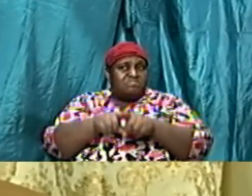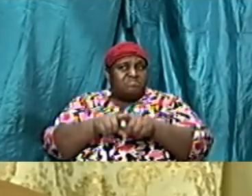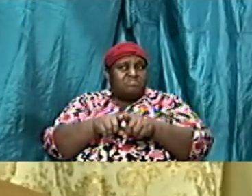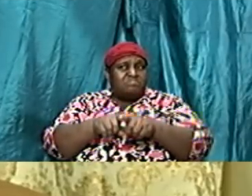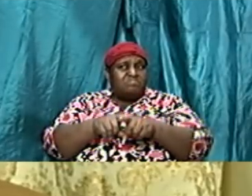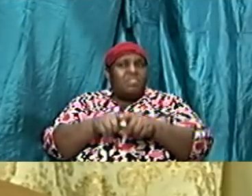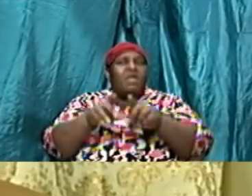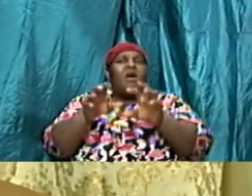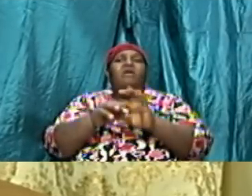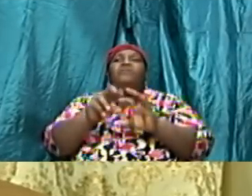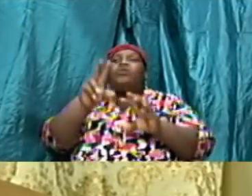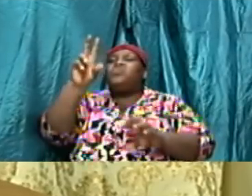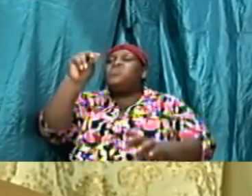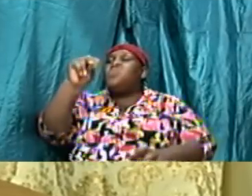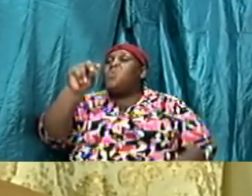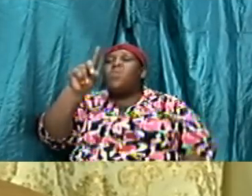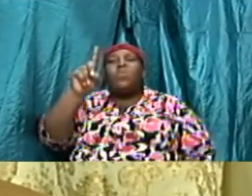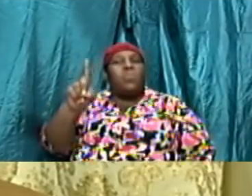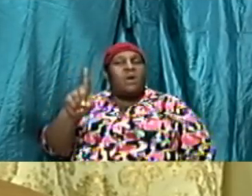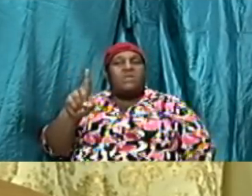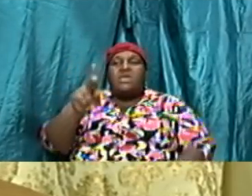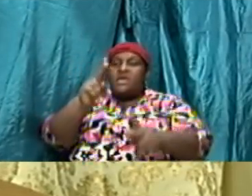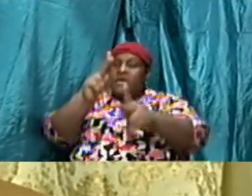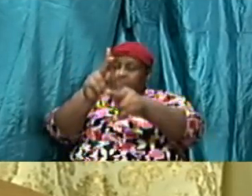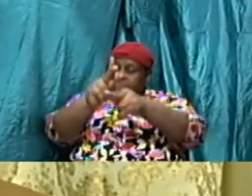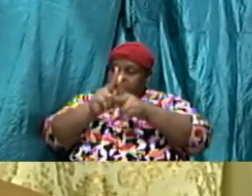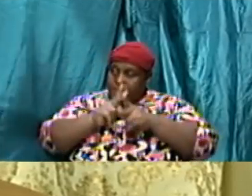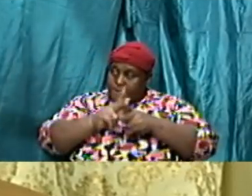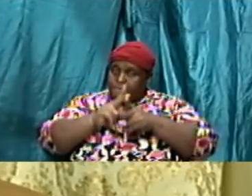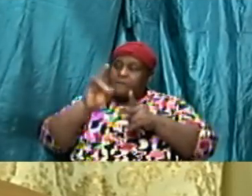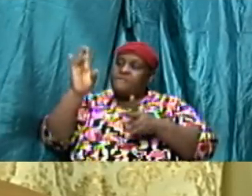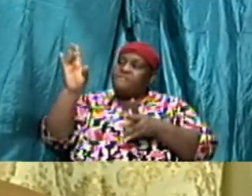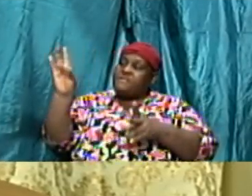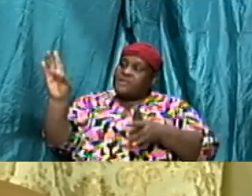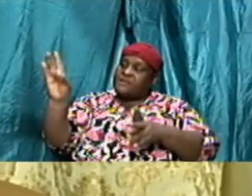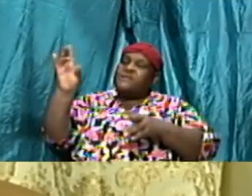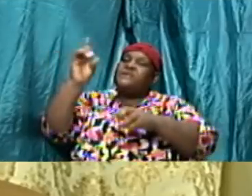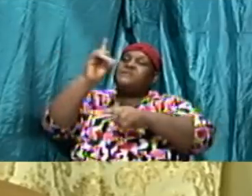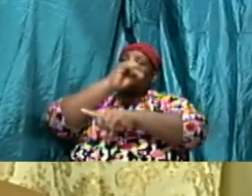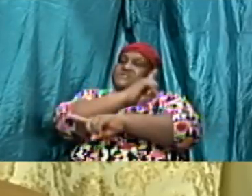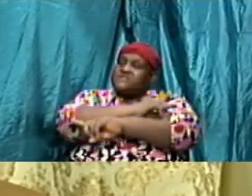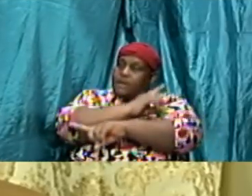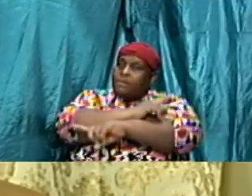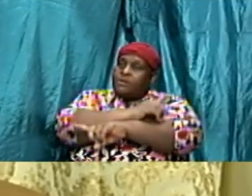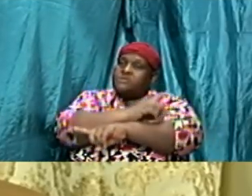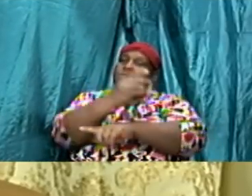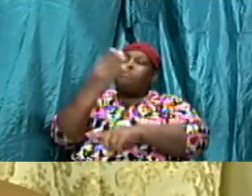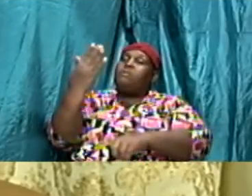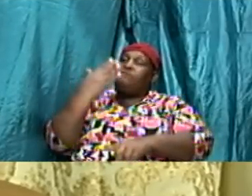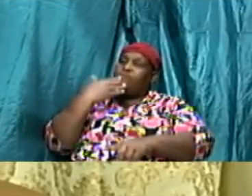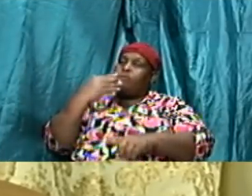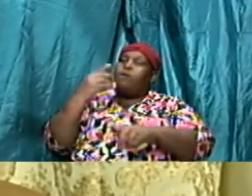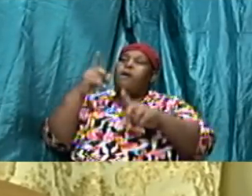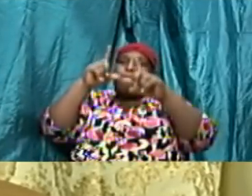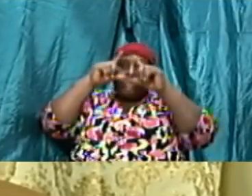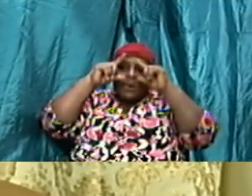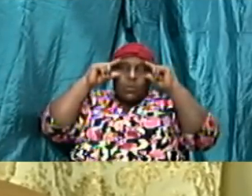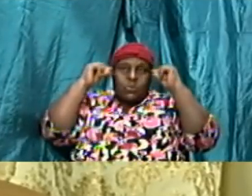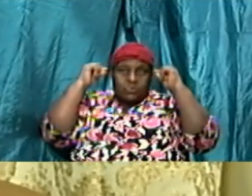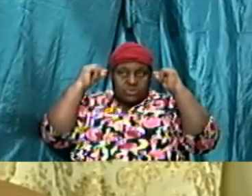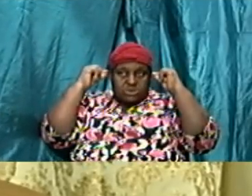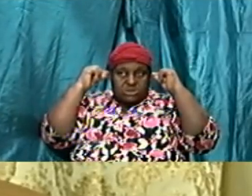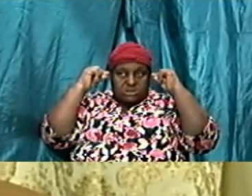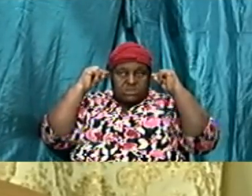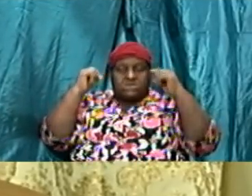of anyone keeping the Sabbath before Moses. And we just said that a while